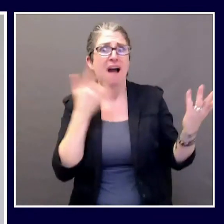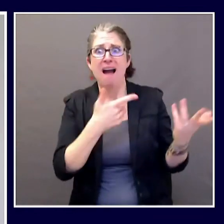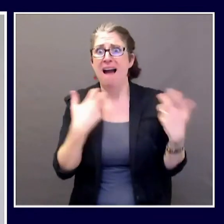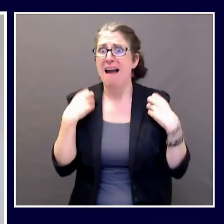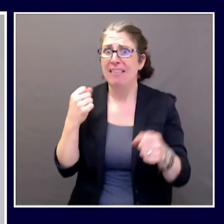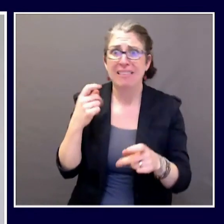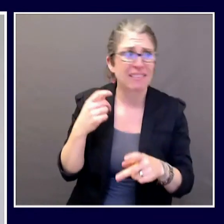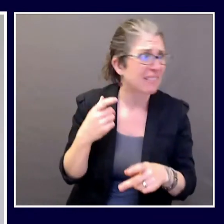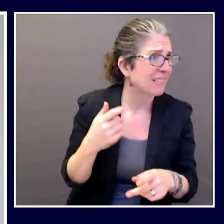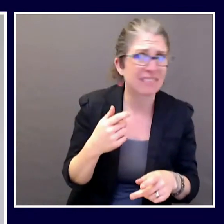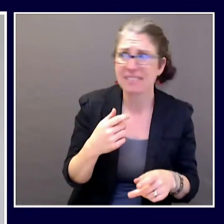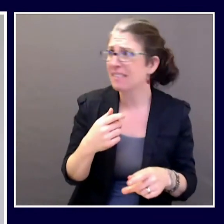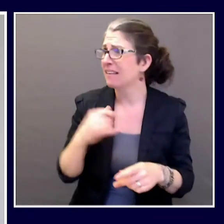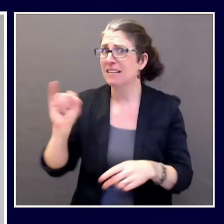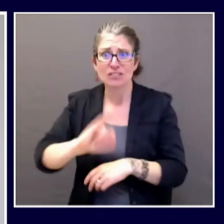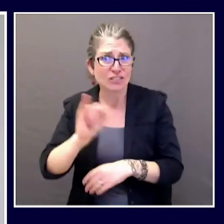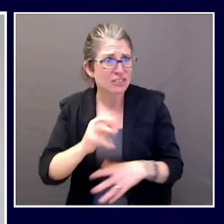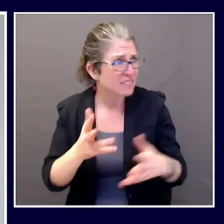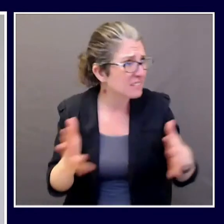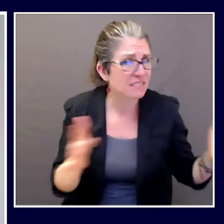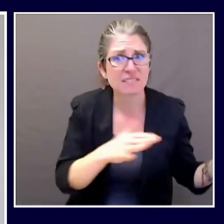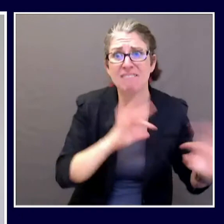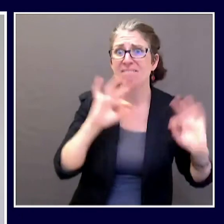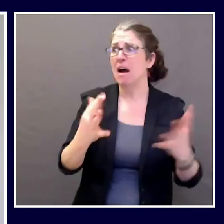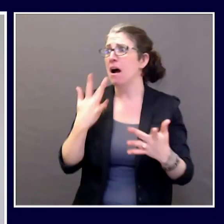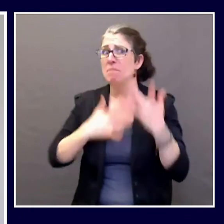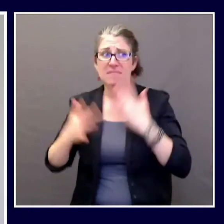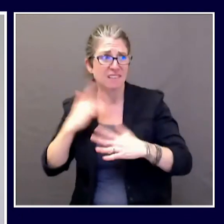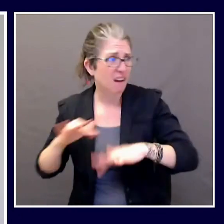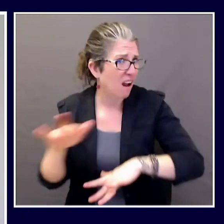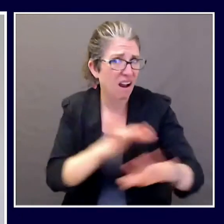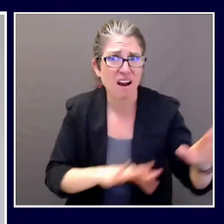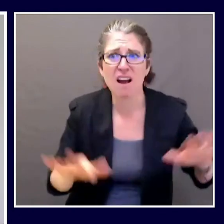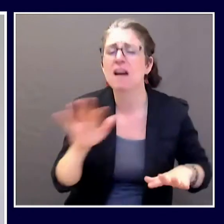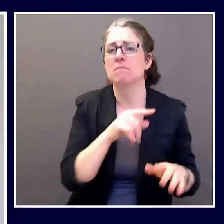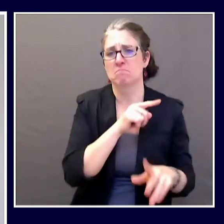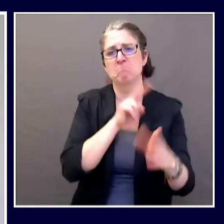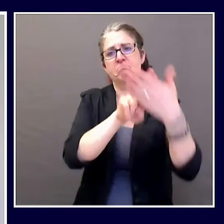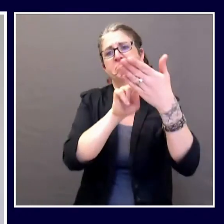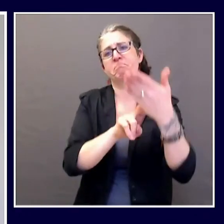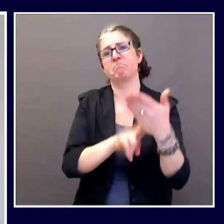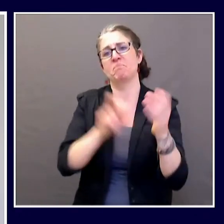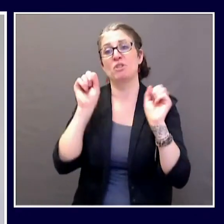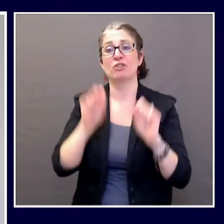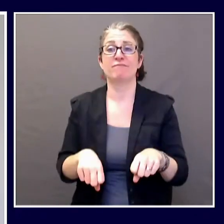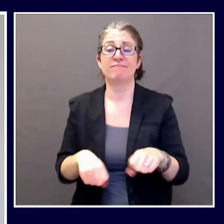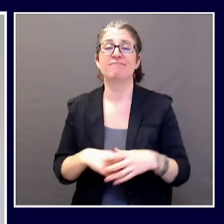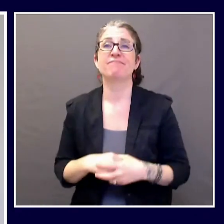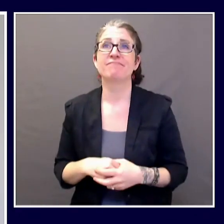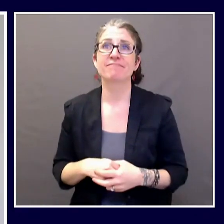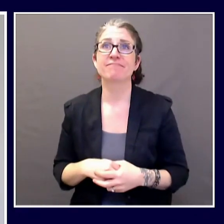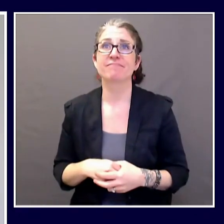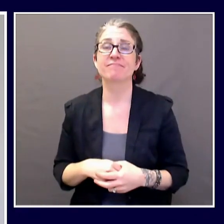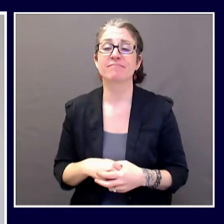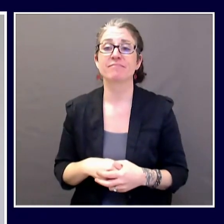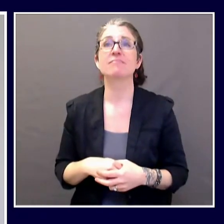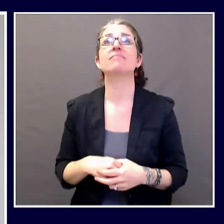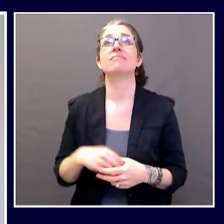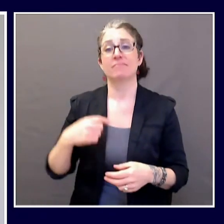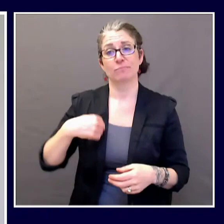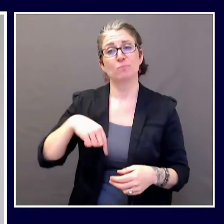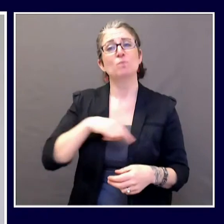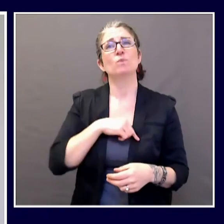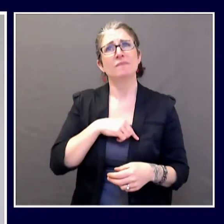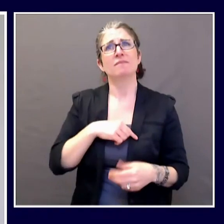crisis. We also found creative ways to keep access to these social and